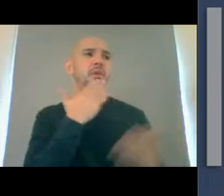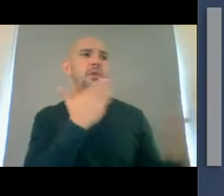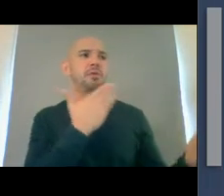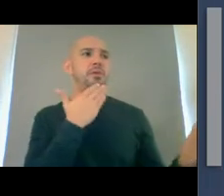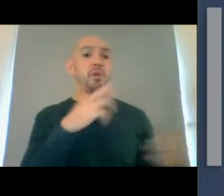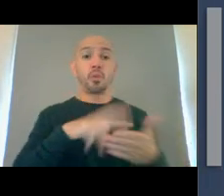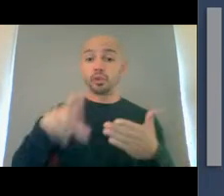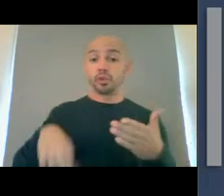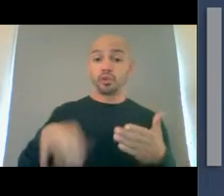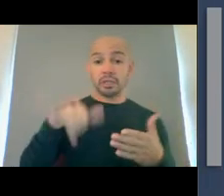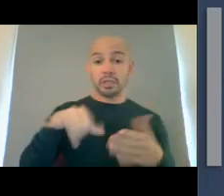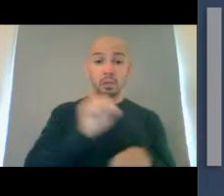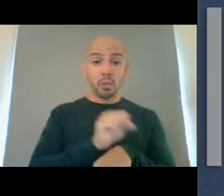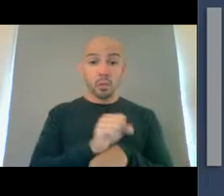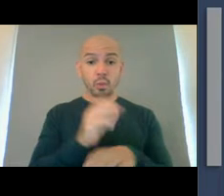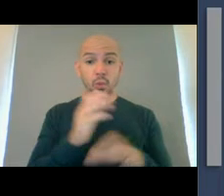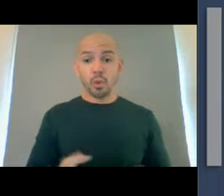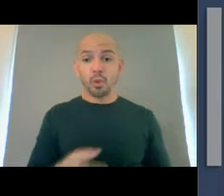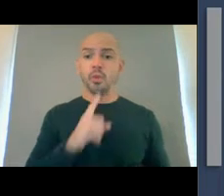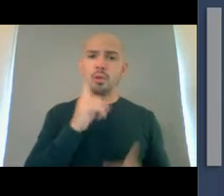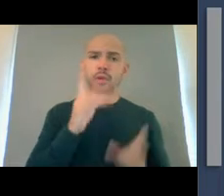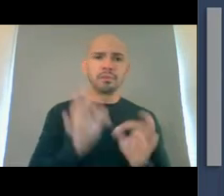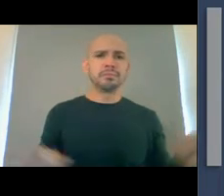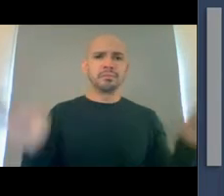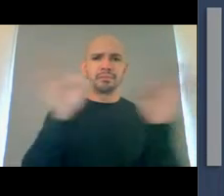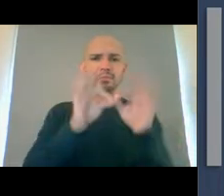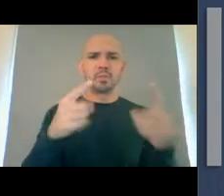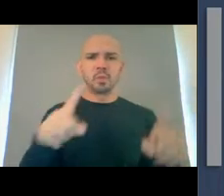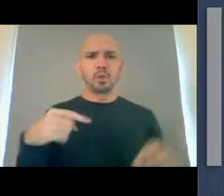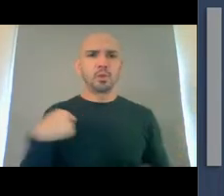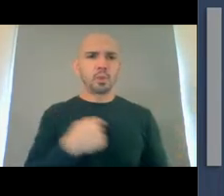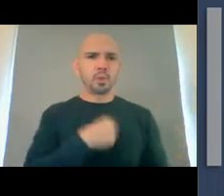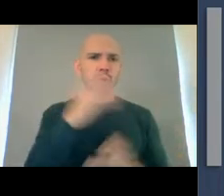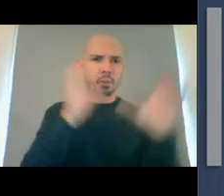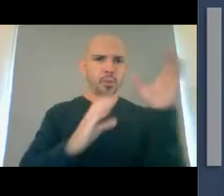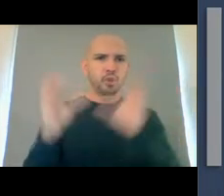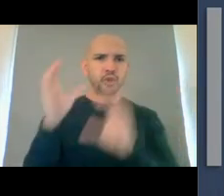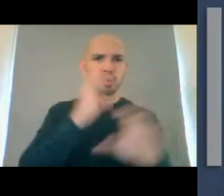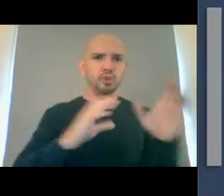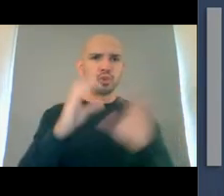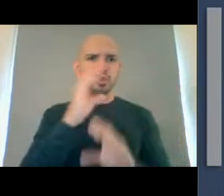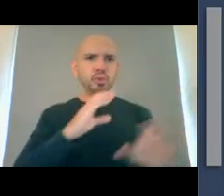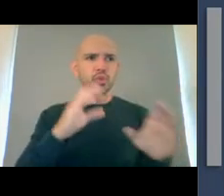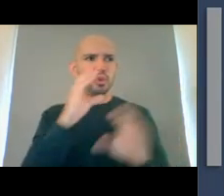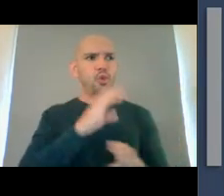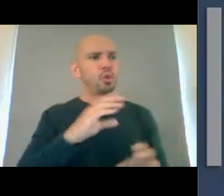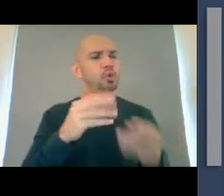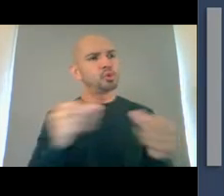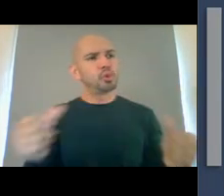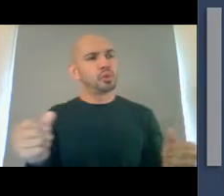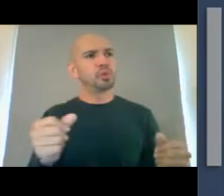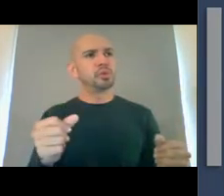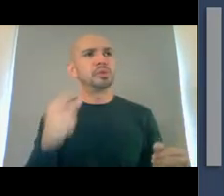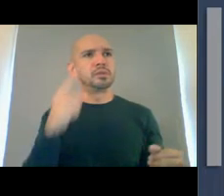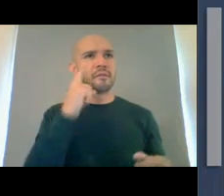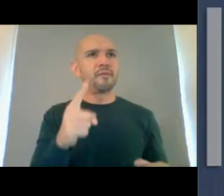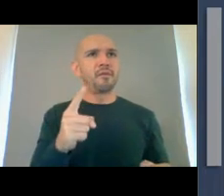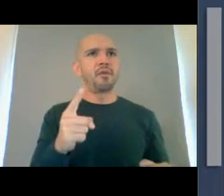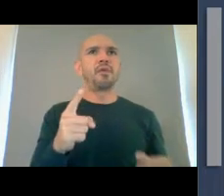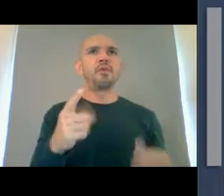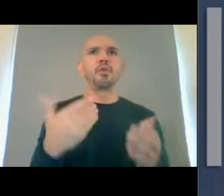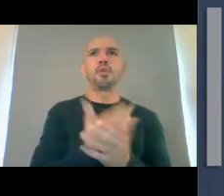this work are super important to carve as we pursue adoption and implementation of our medium and heavy-duty vehicle zev regulations